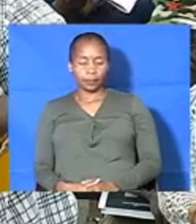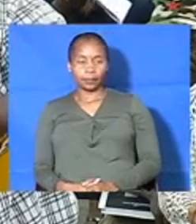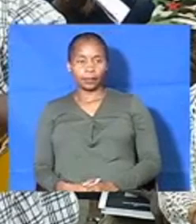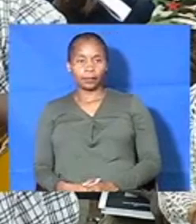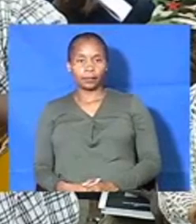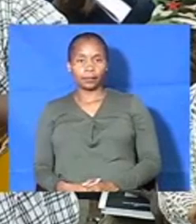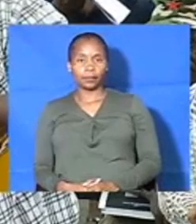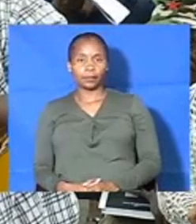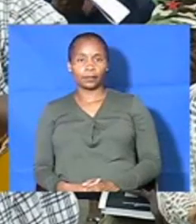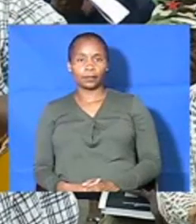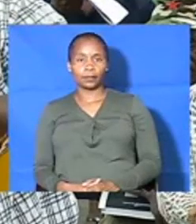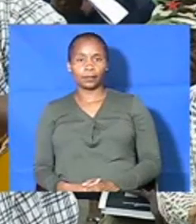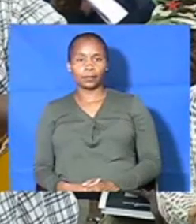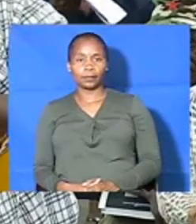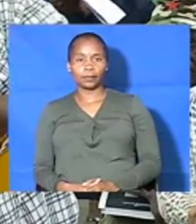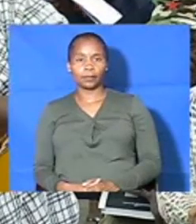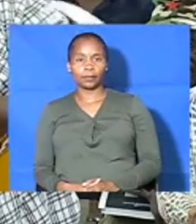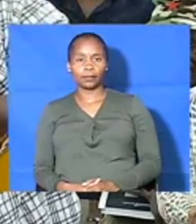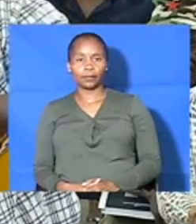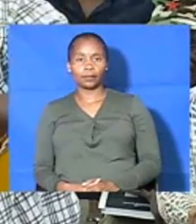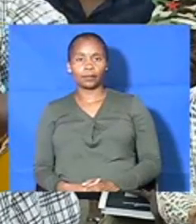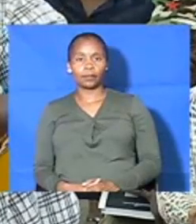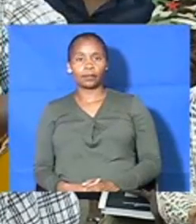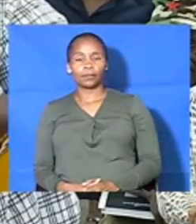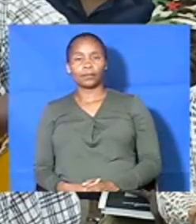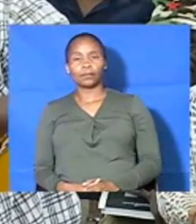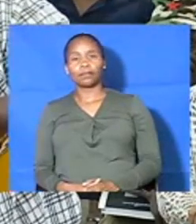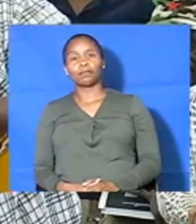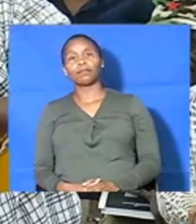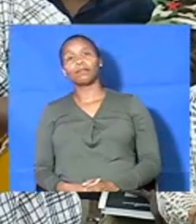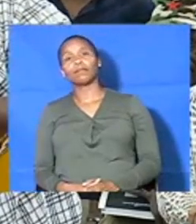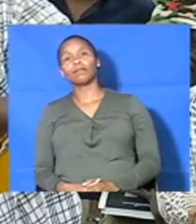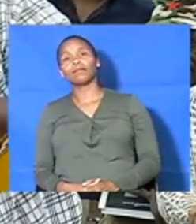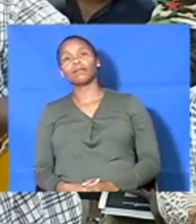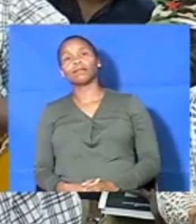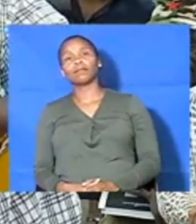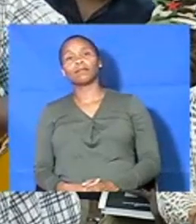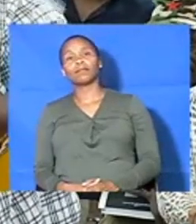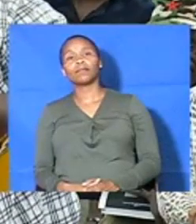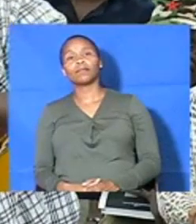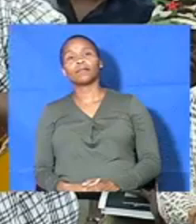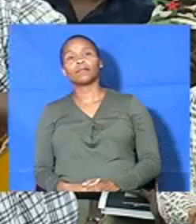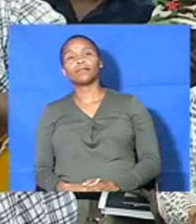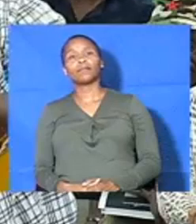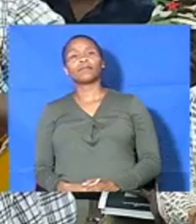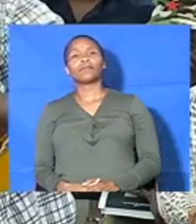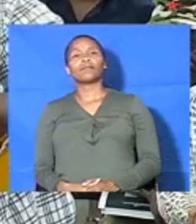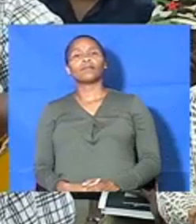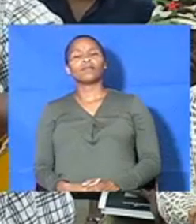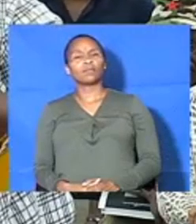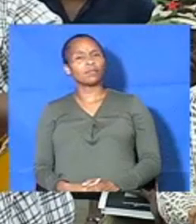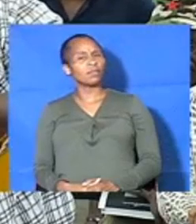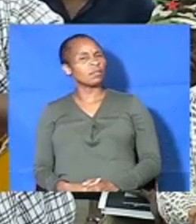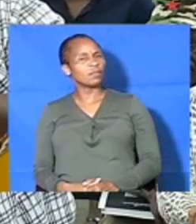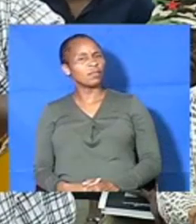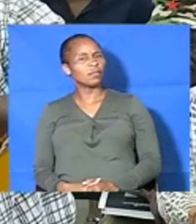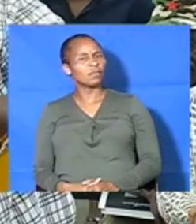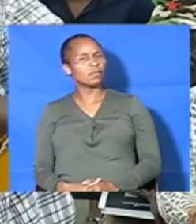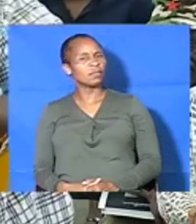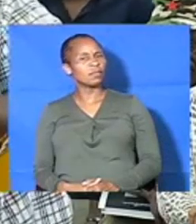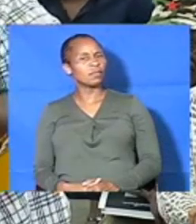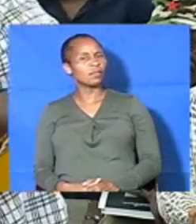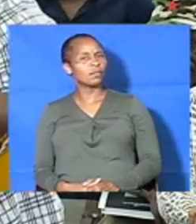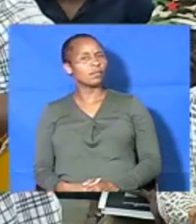Because if we were not poor, all of us would have